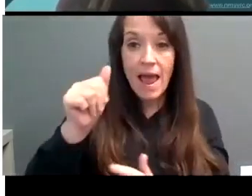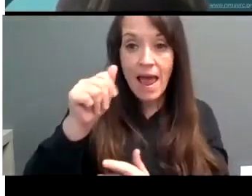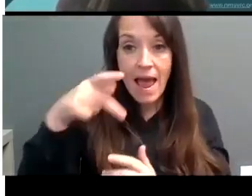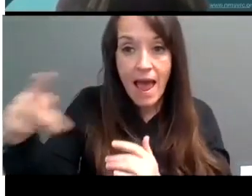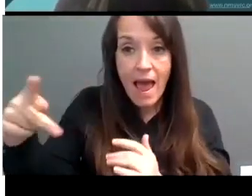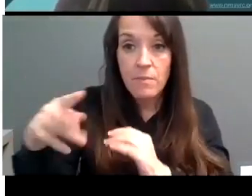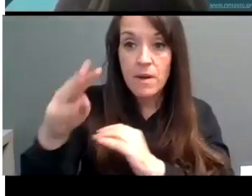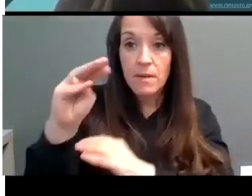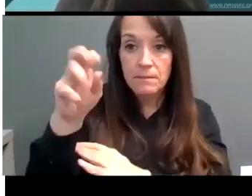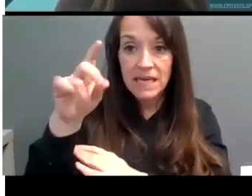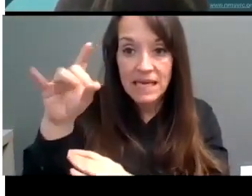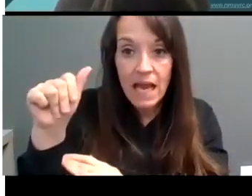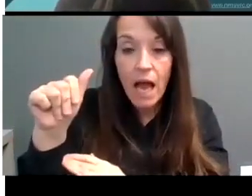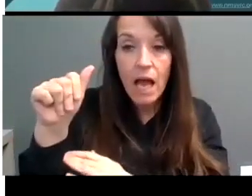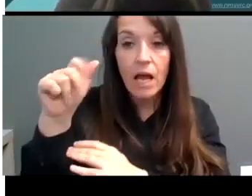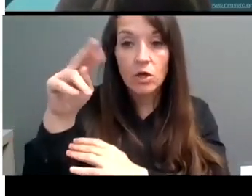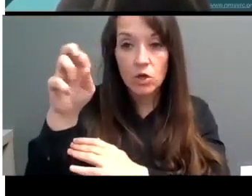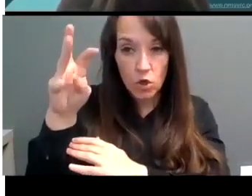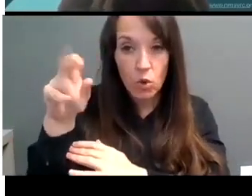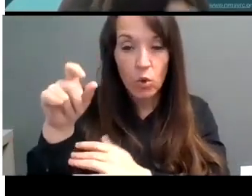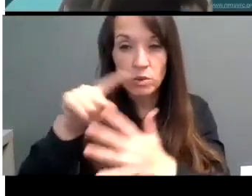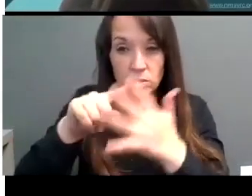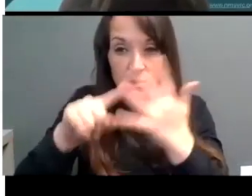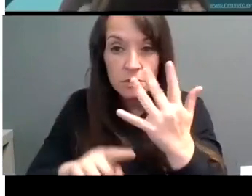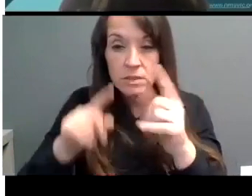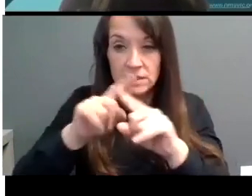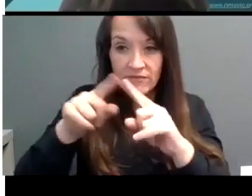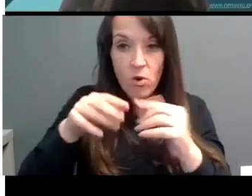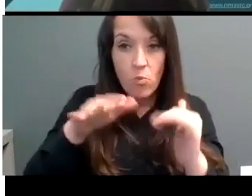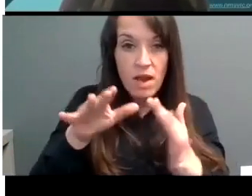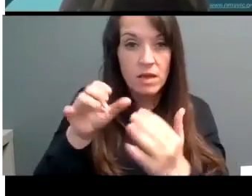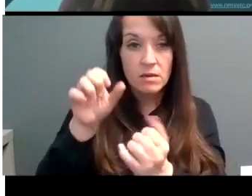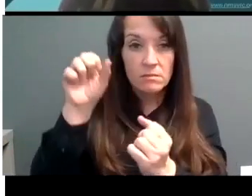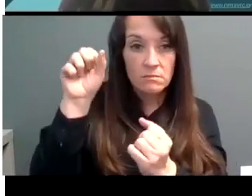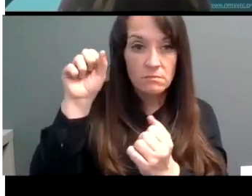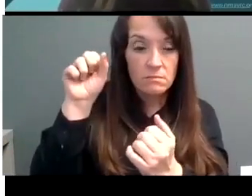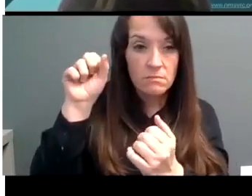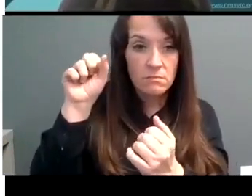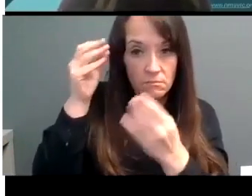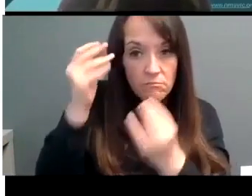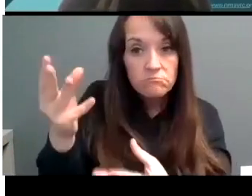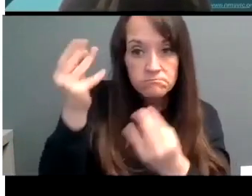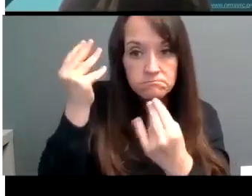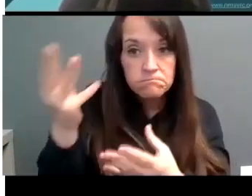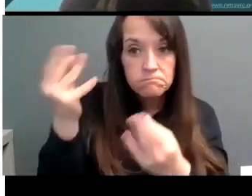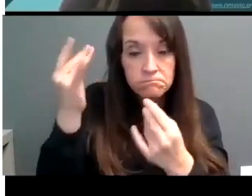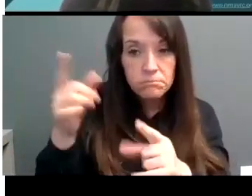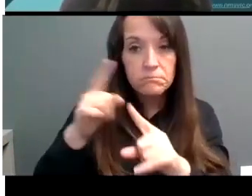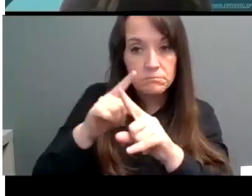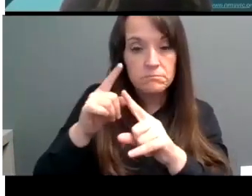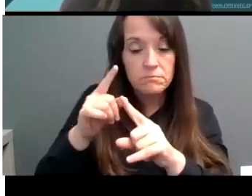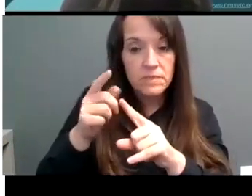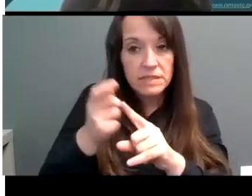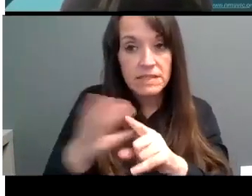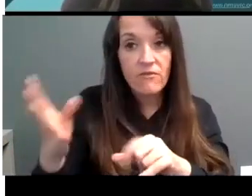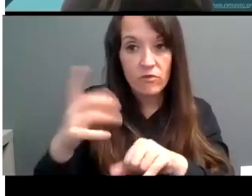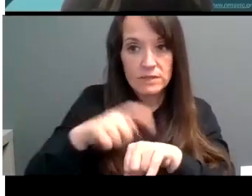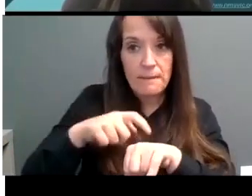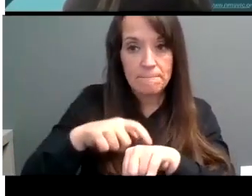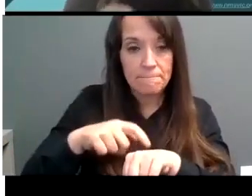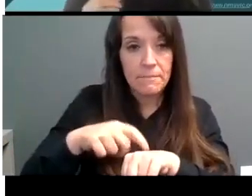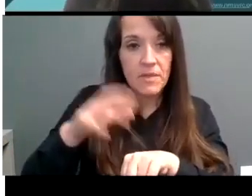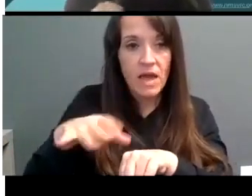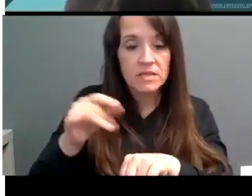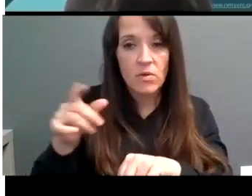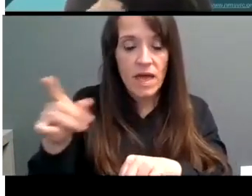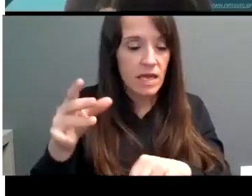different settings and institutions can be helpful so that they can have that ongoing kind of self-help and really to know some